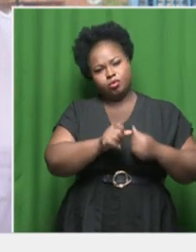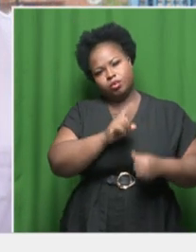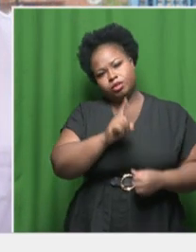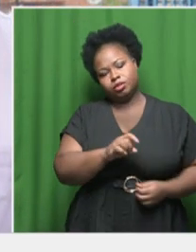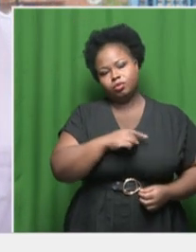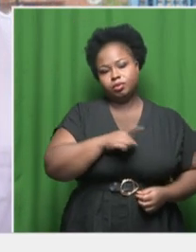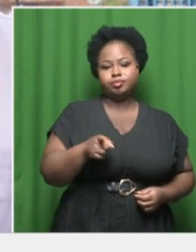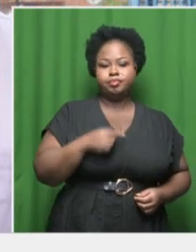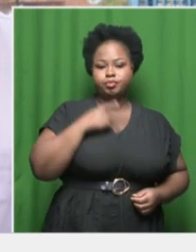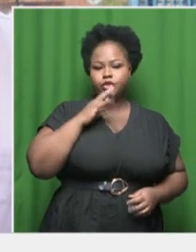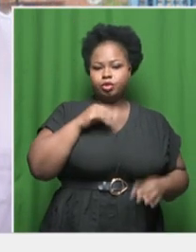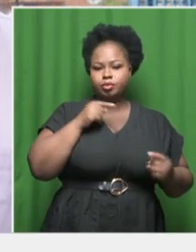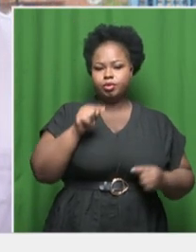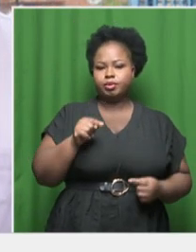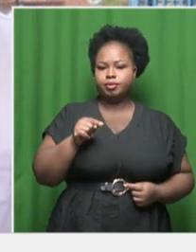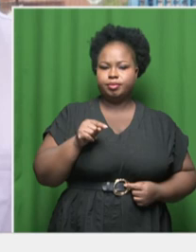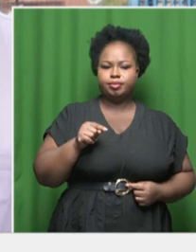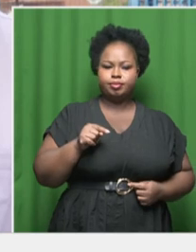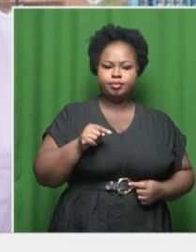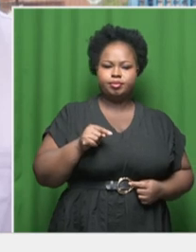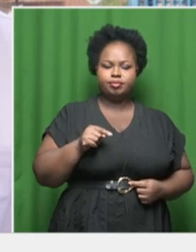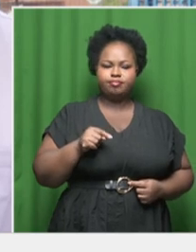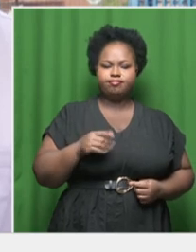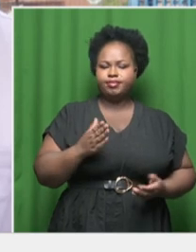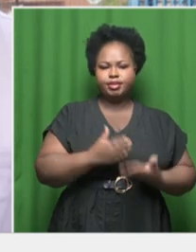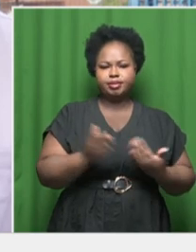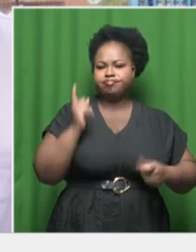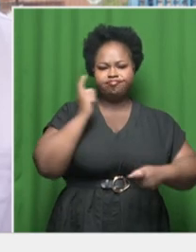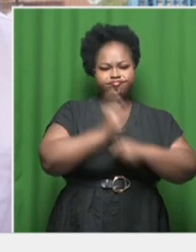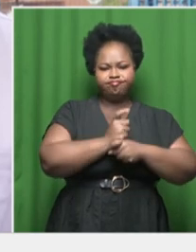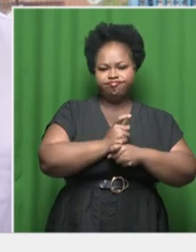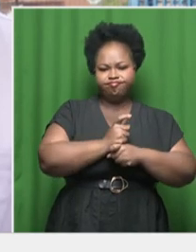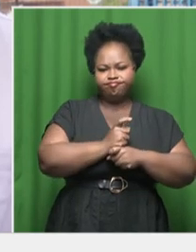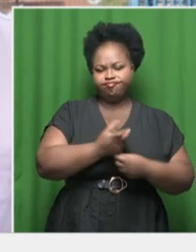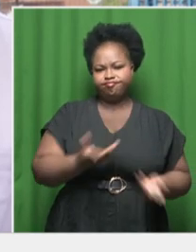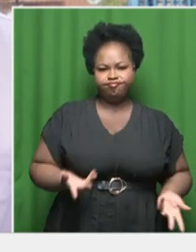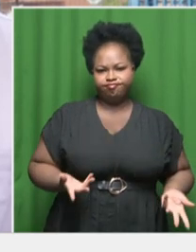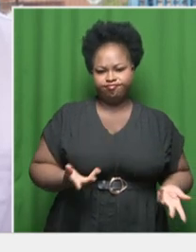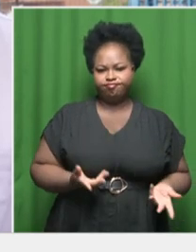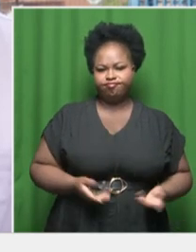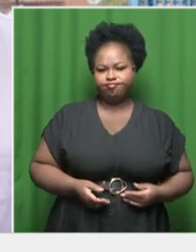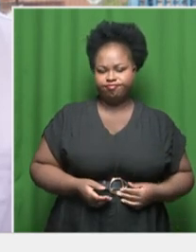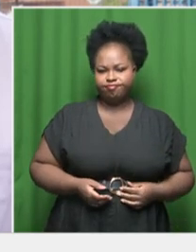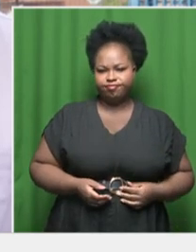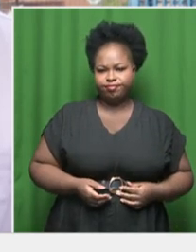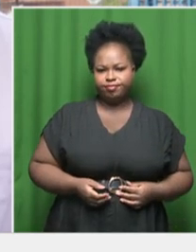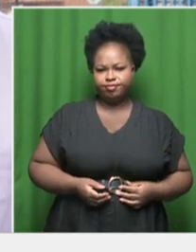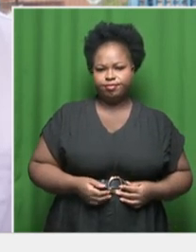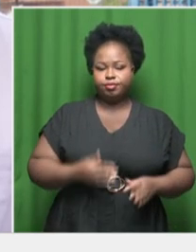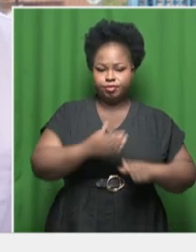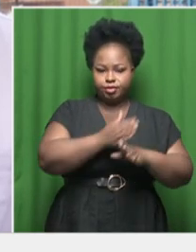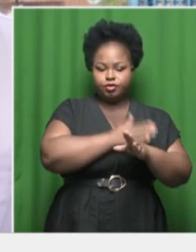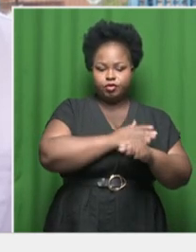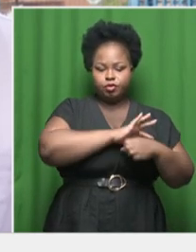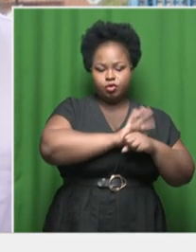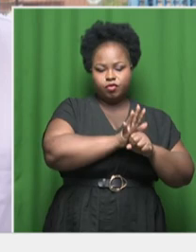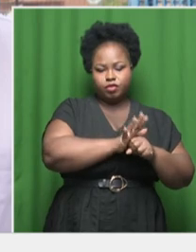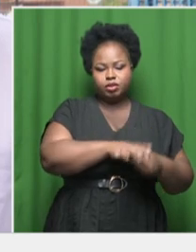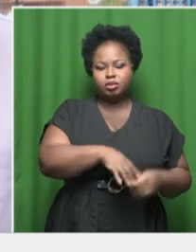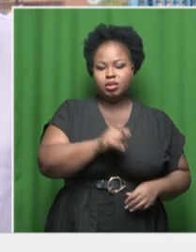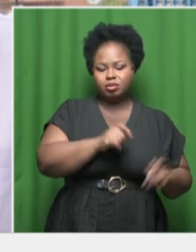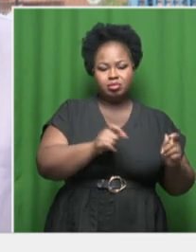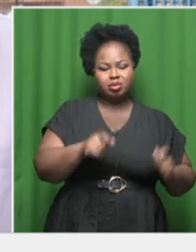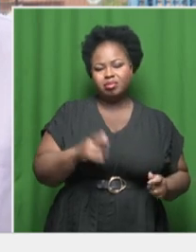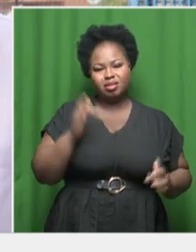You mentioned the hesitancy that has perhaps spilled over from COVID-19 and people